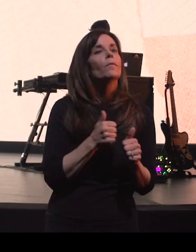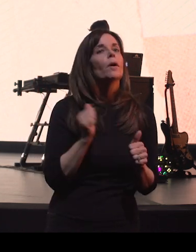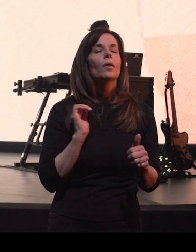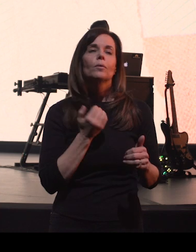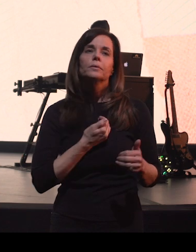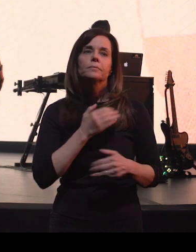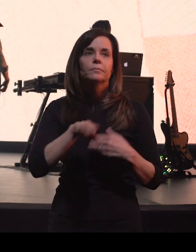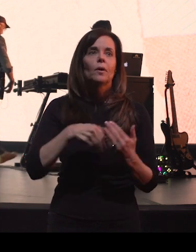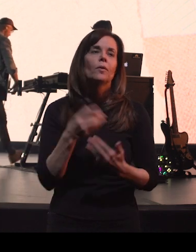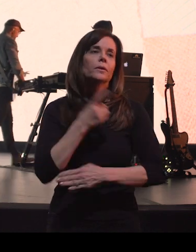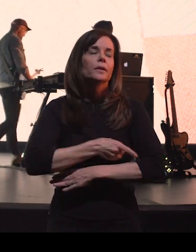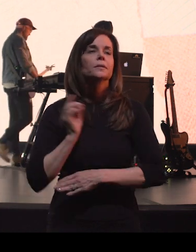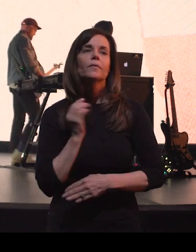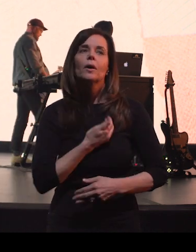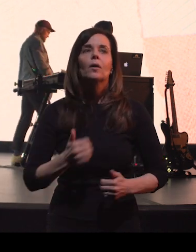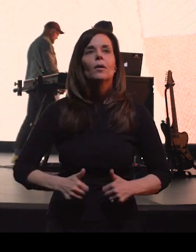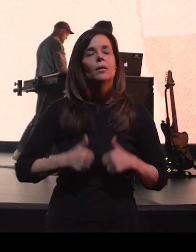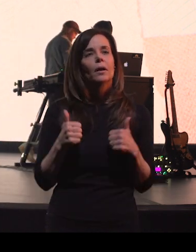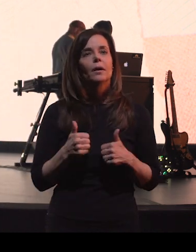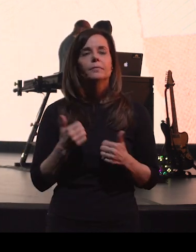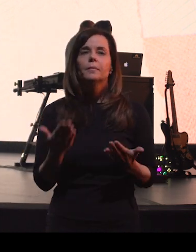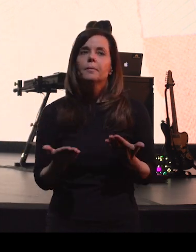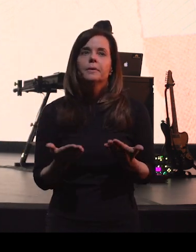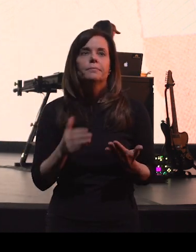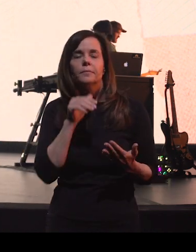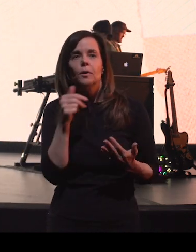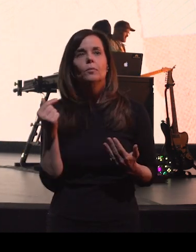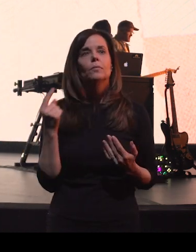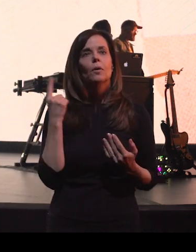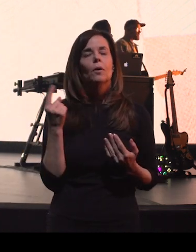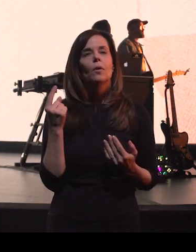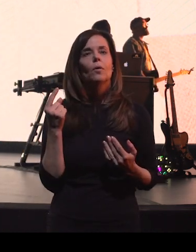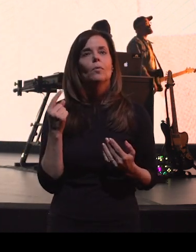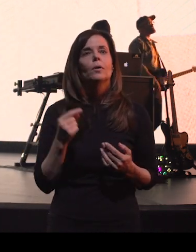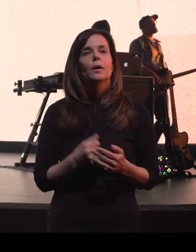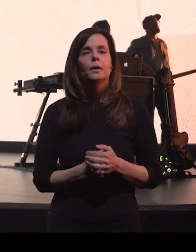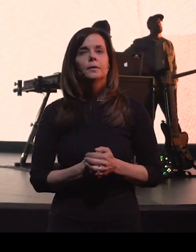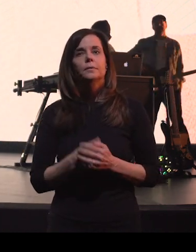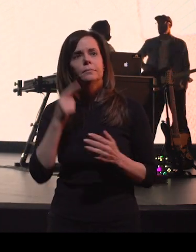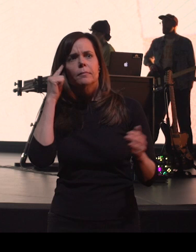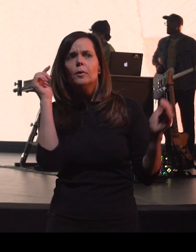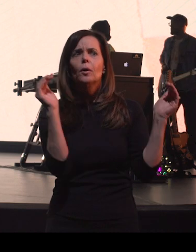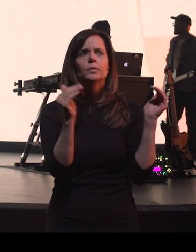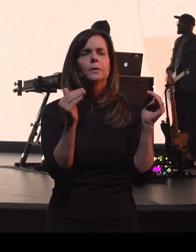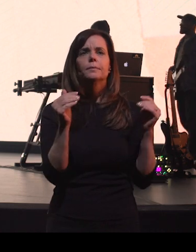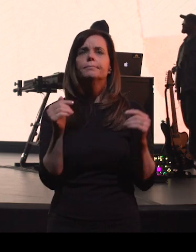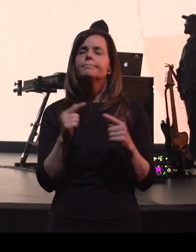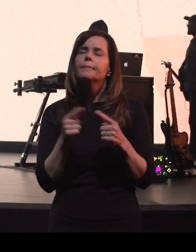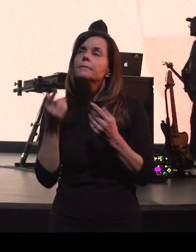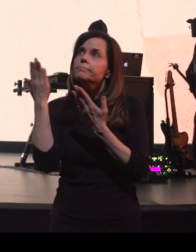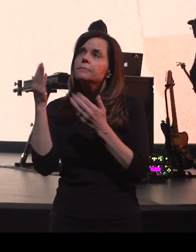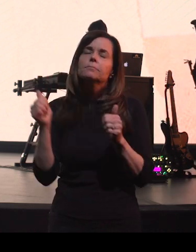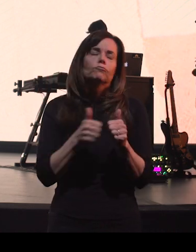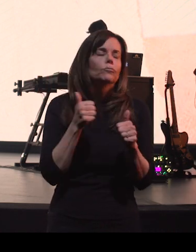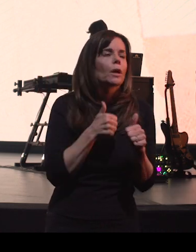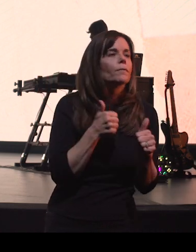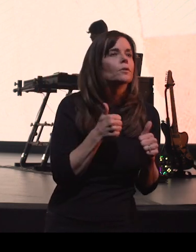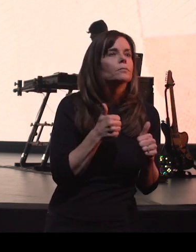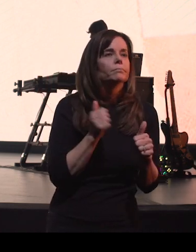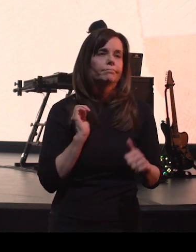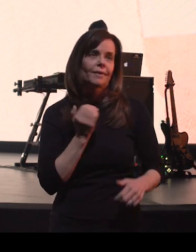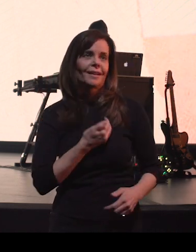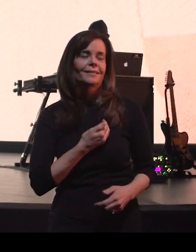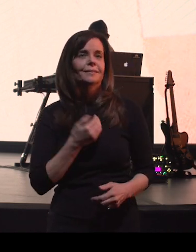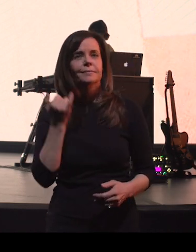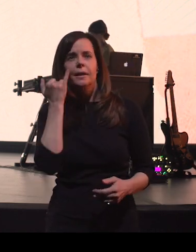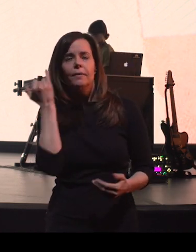not always recognize it, but his good truly is running after us. You know, if you are new to our church,